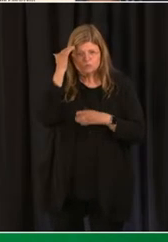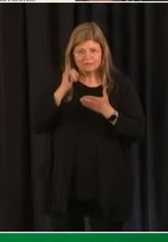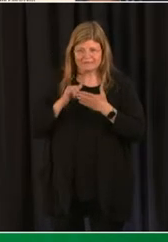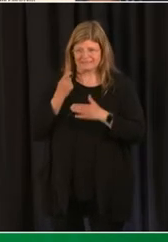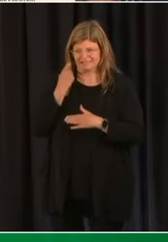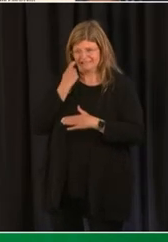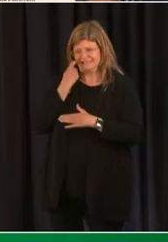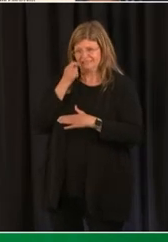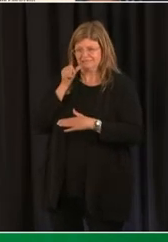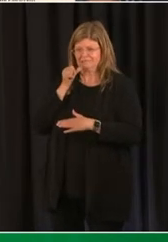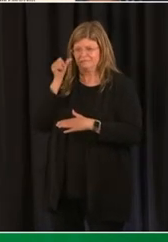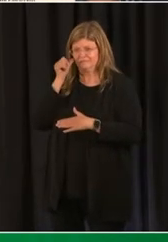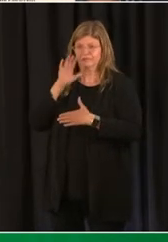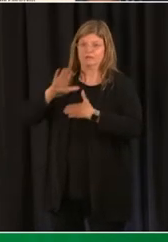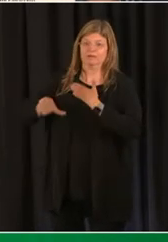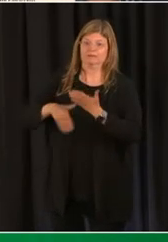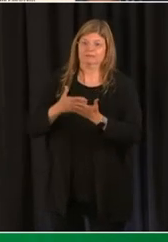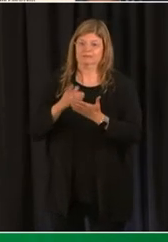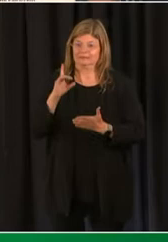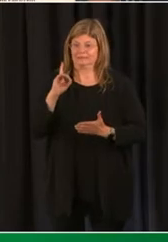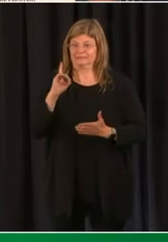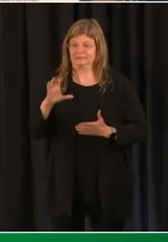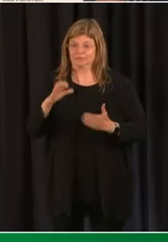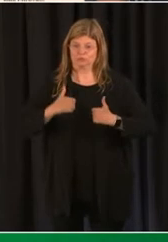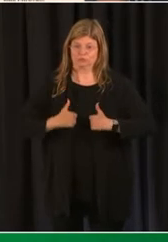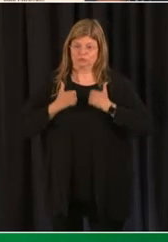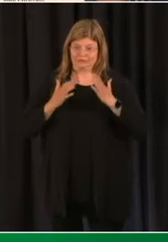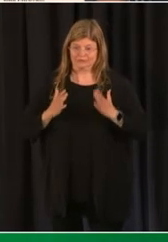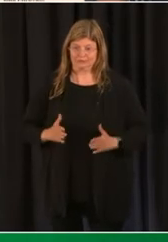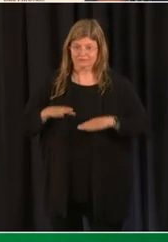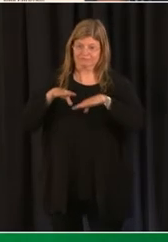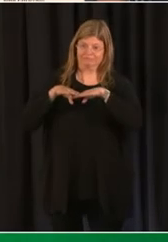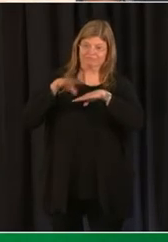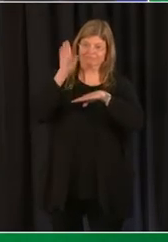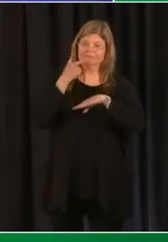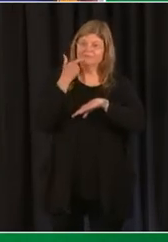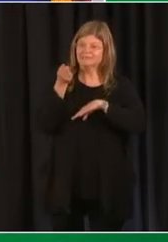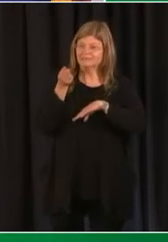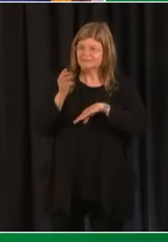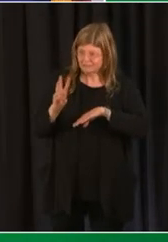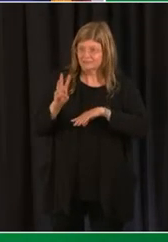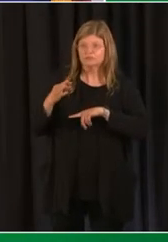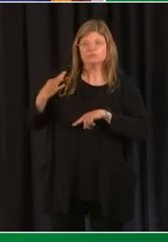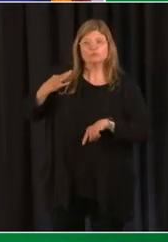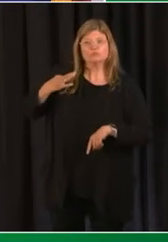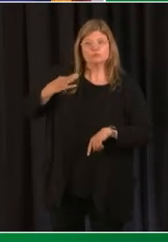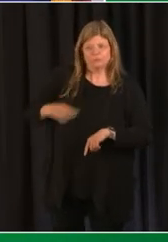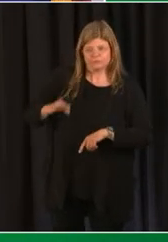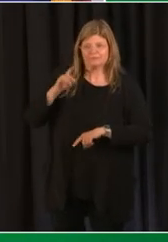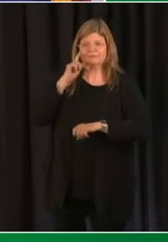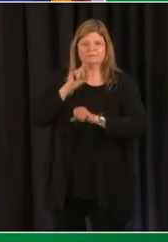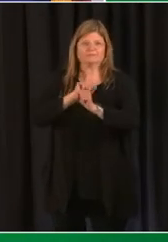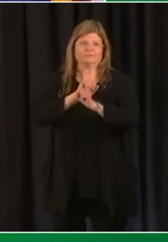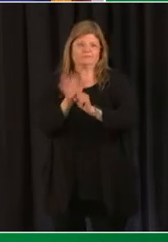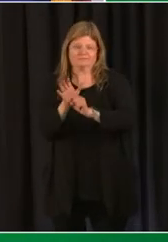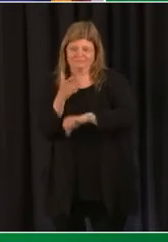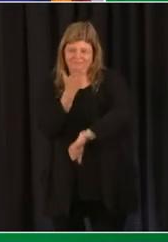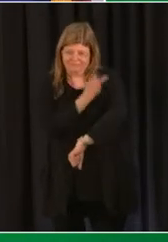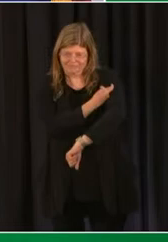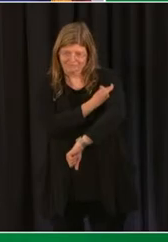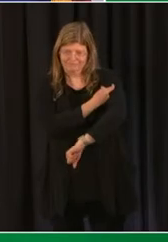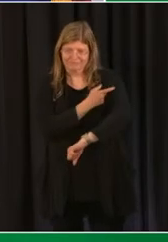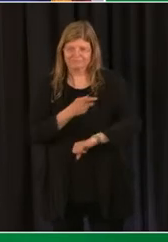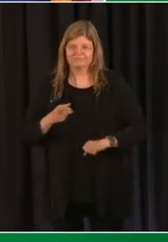all DC residents 16 and older are eligible for a COVID-19 vaccine. Vaccination is